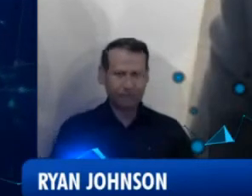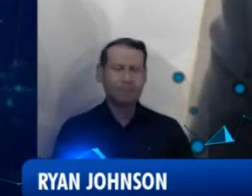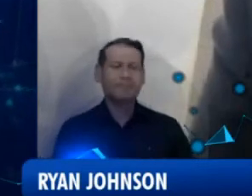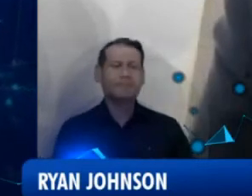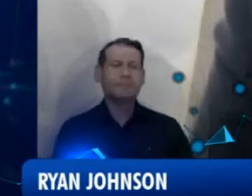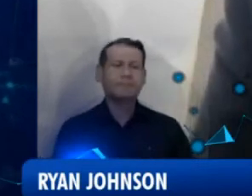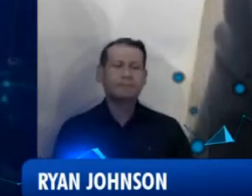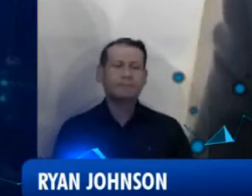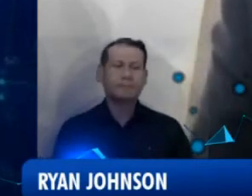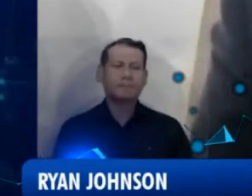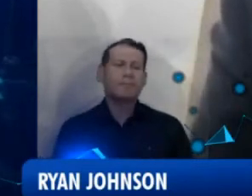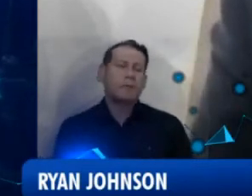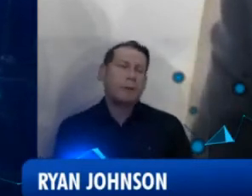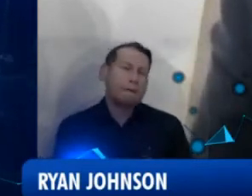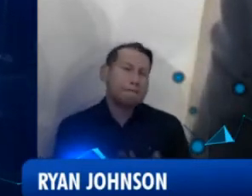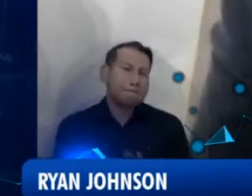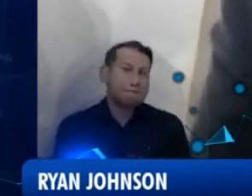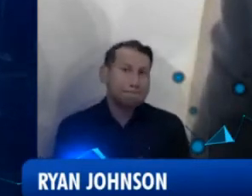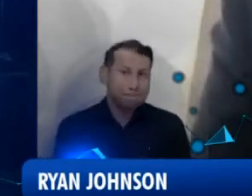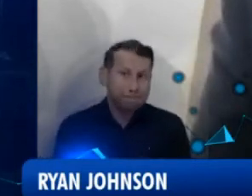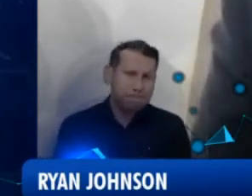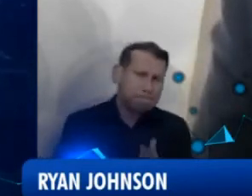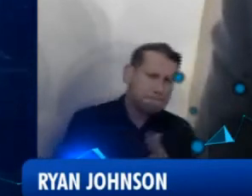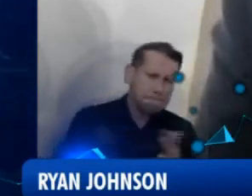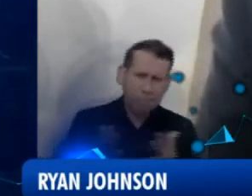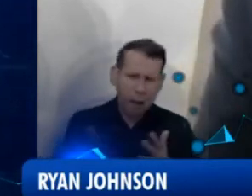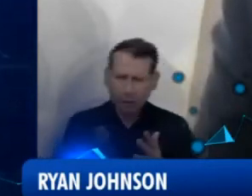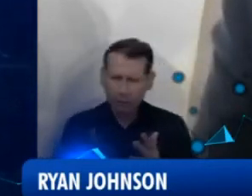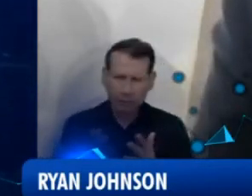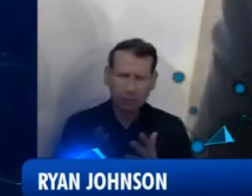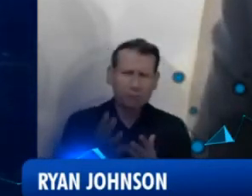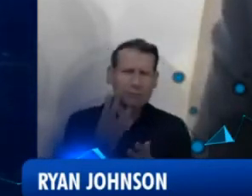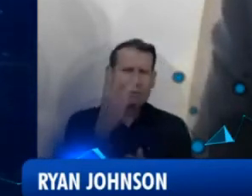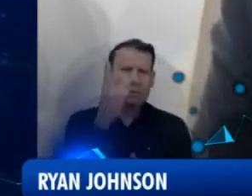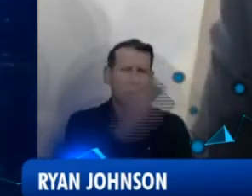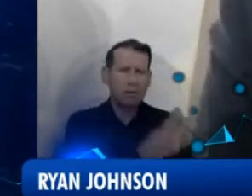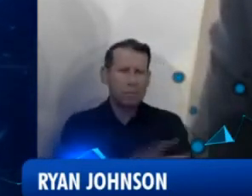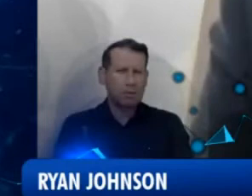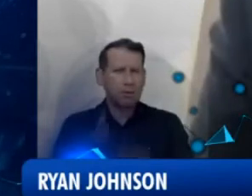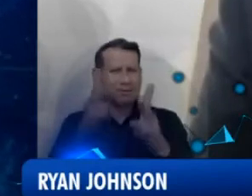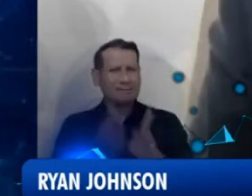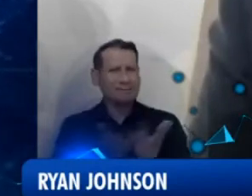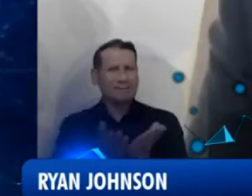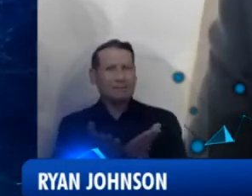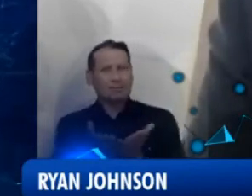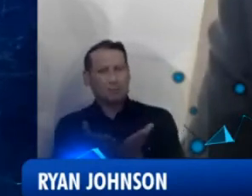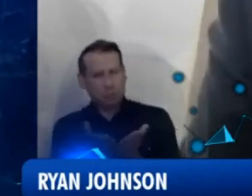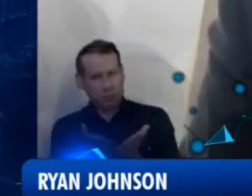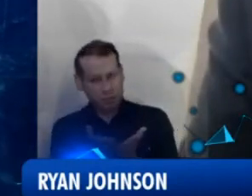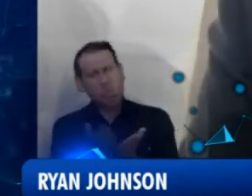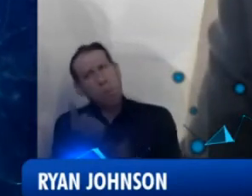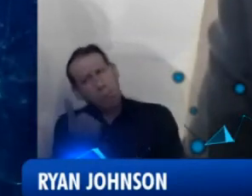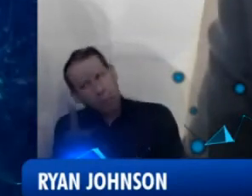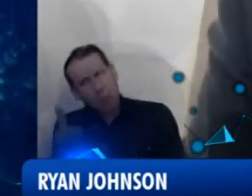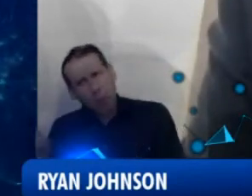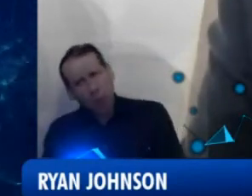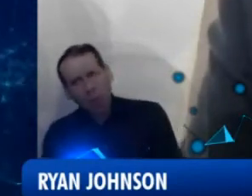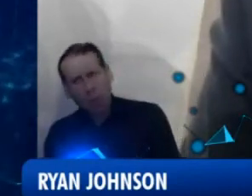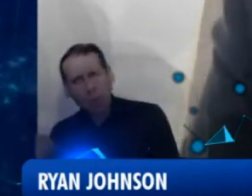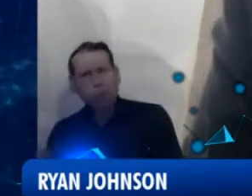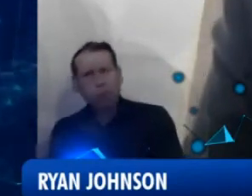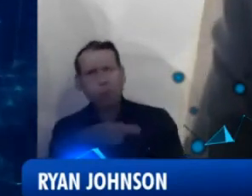our customer, but the end users are about 3 million students and other users